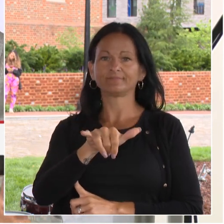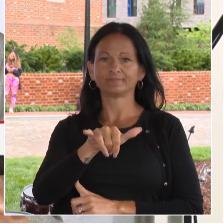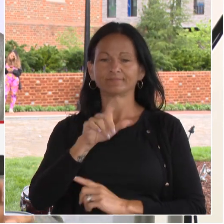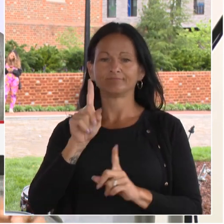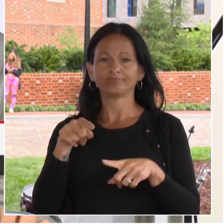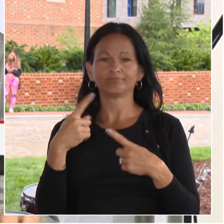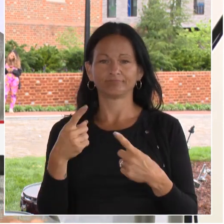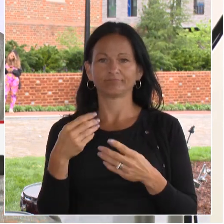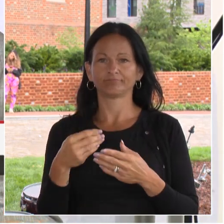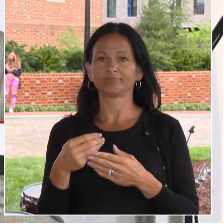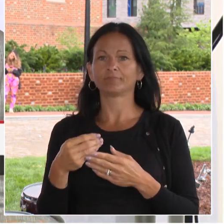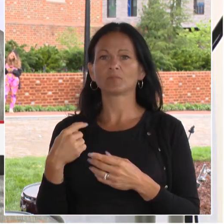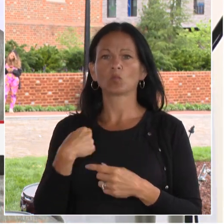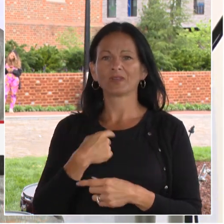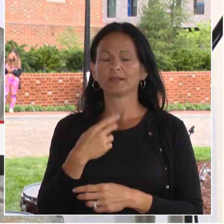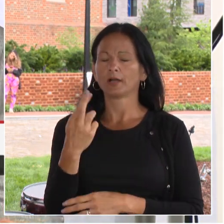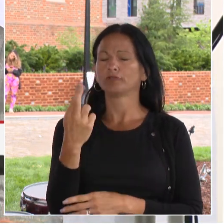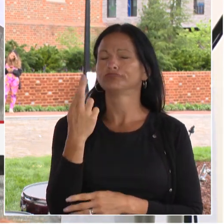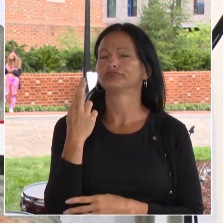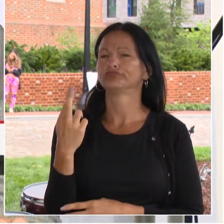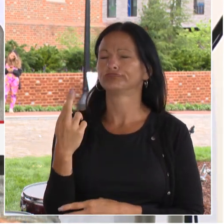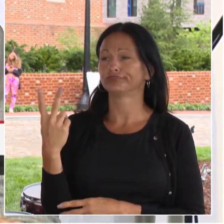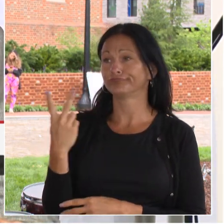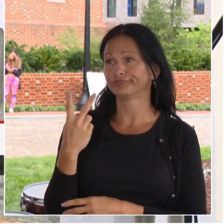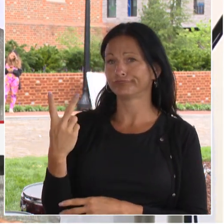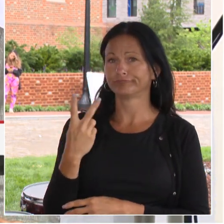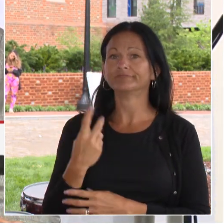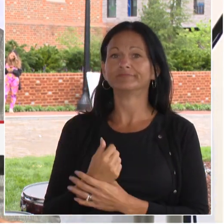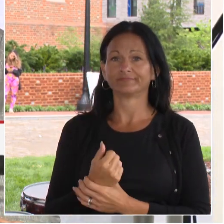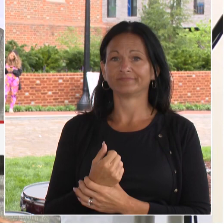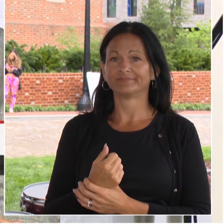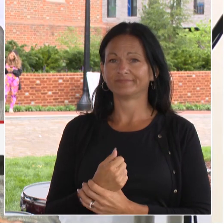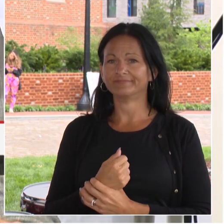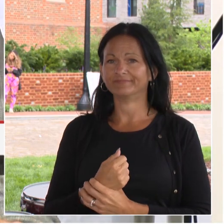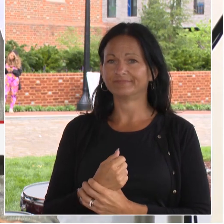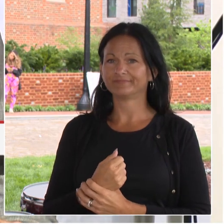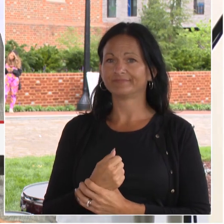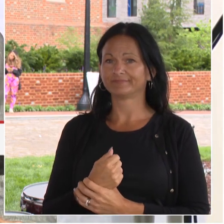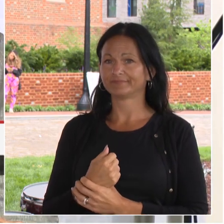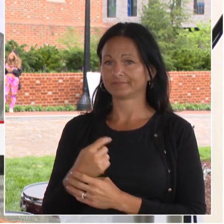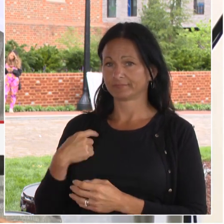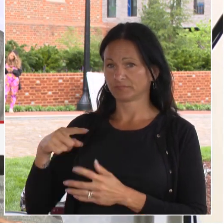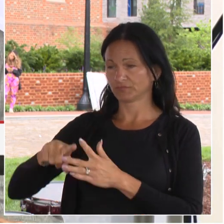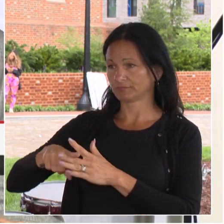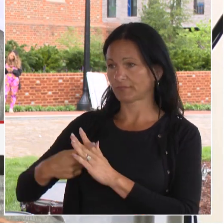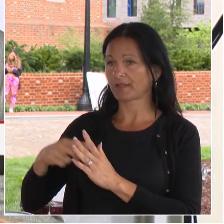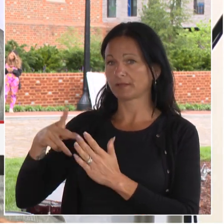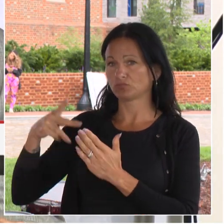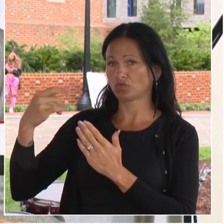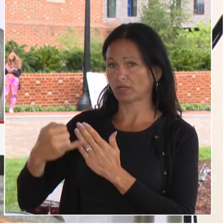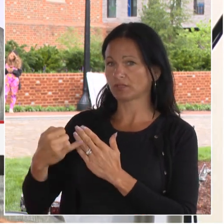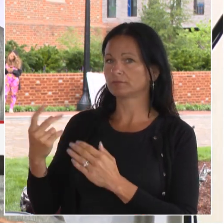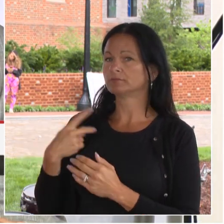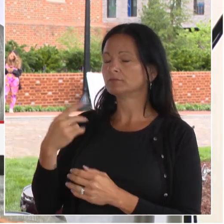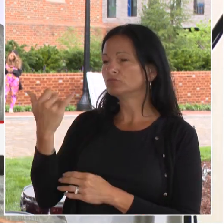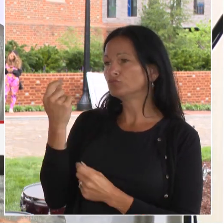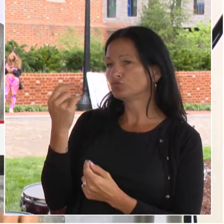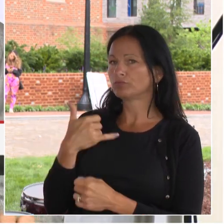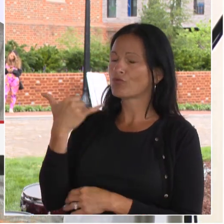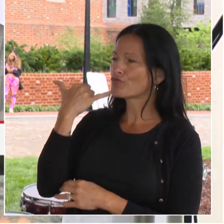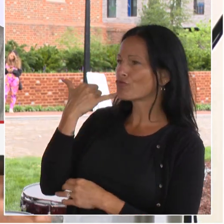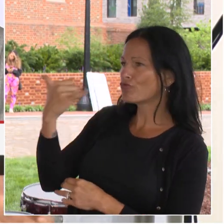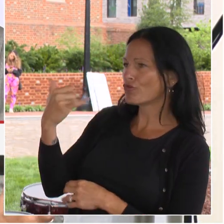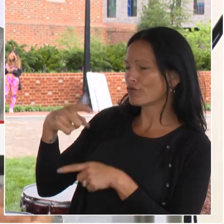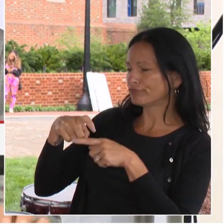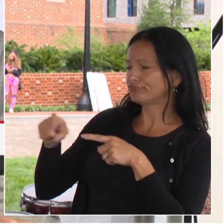had an opportunity to bid on this project, I gave Tom a call on my way up from home, driving past the site, and literally